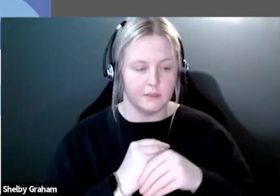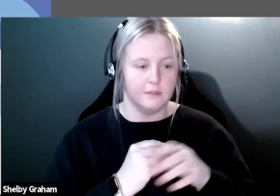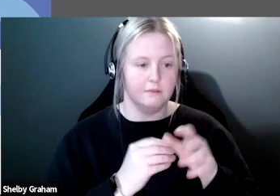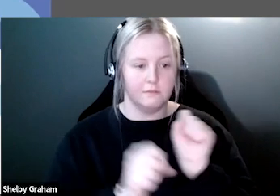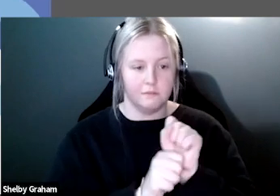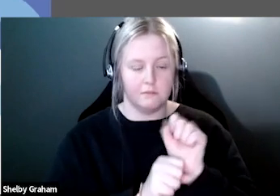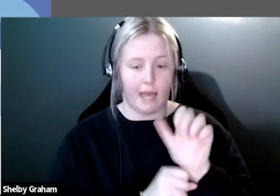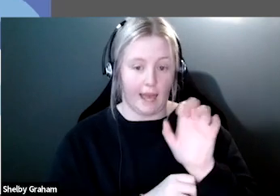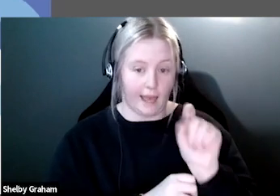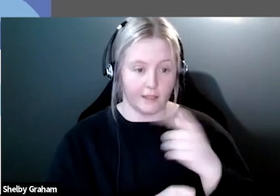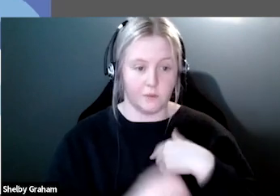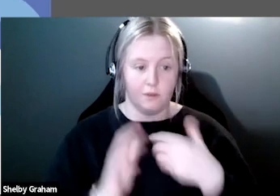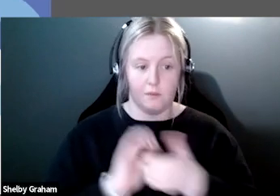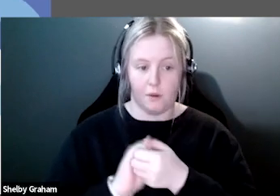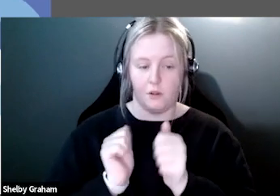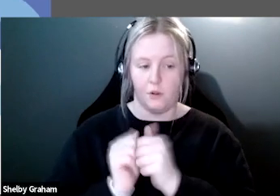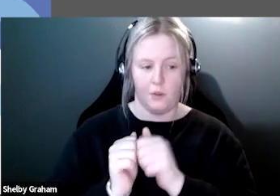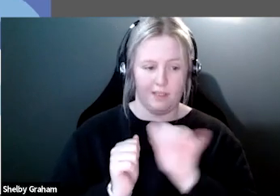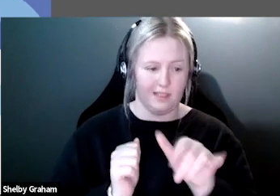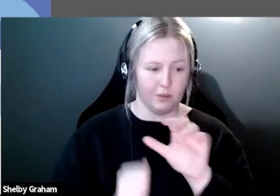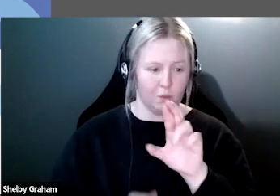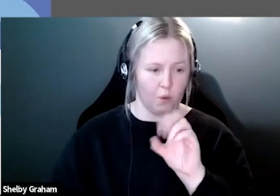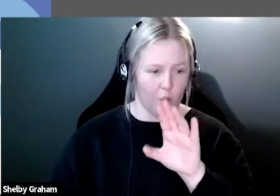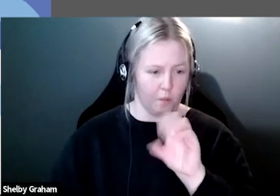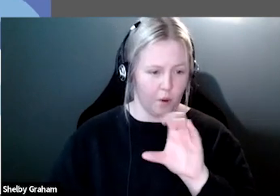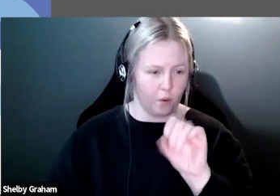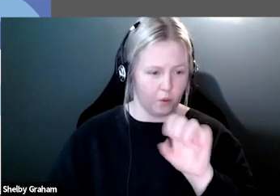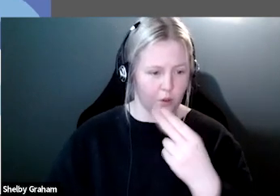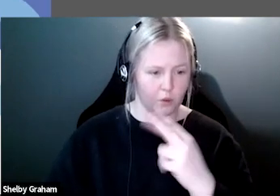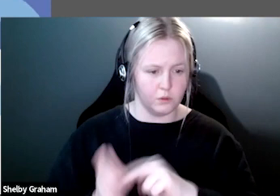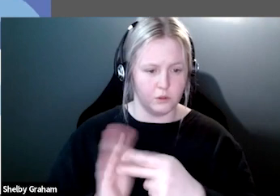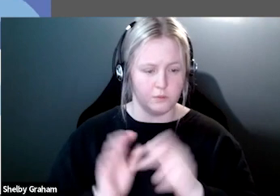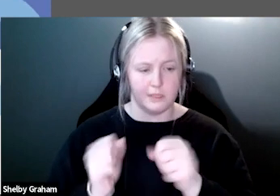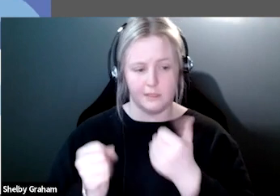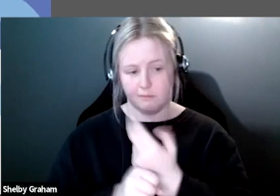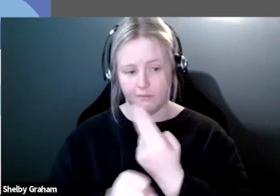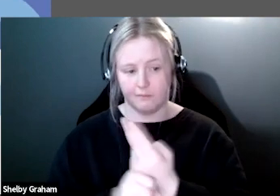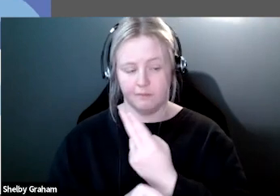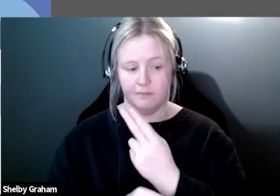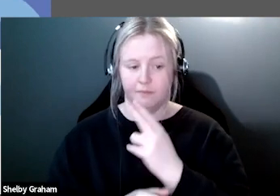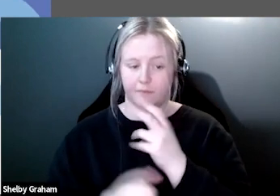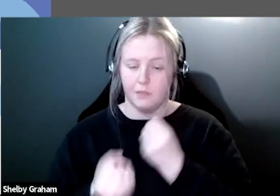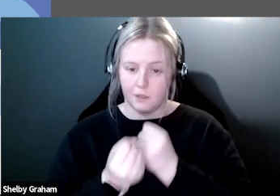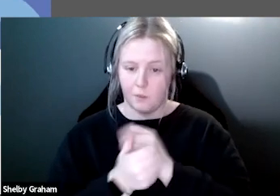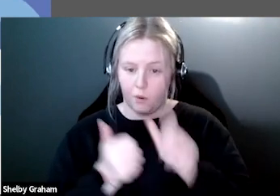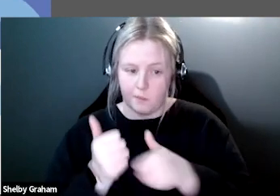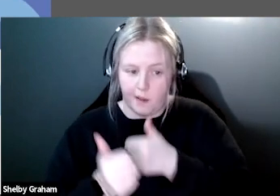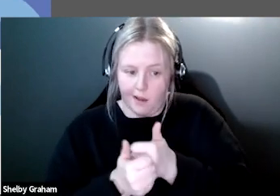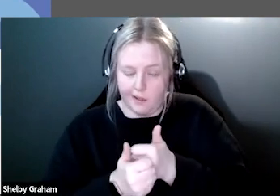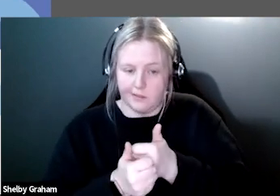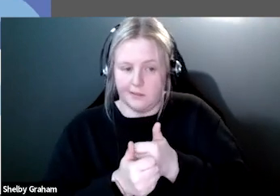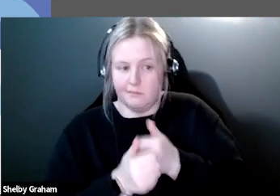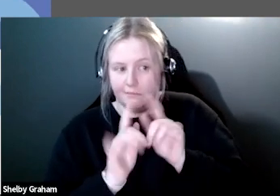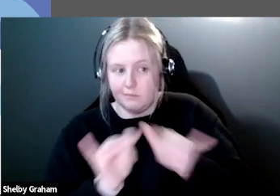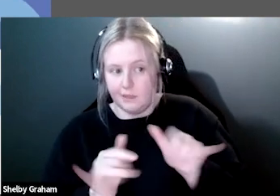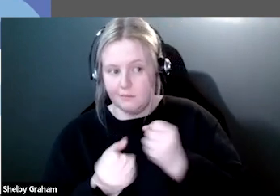Technology North to use RoboCoach. It is a web-based platform that allows supervisors and coaches to provide behind-the-scenes support to participants while maintaining